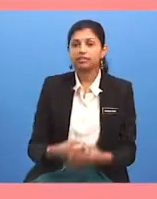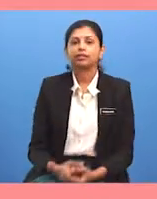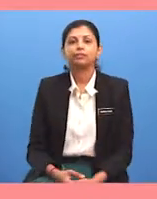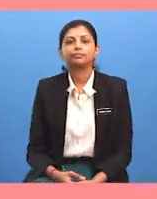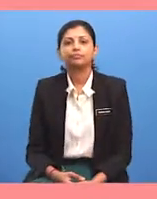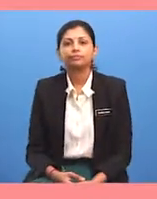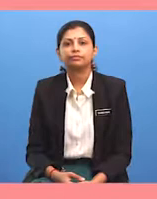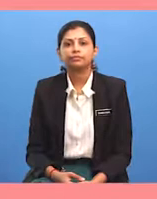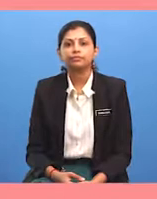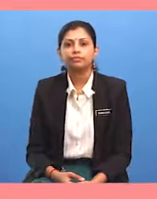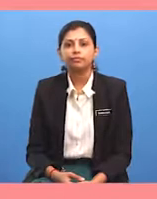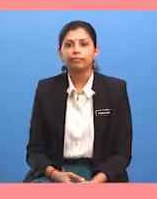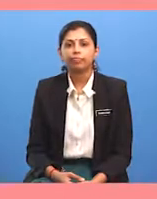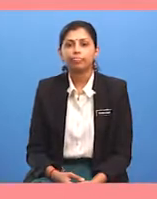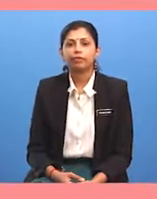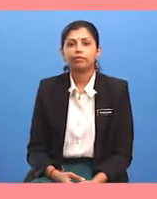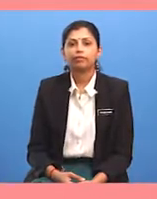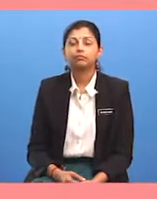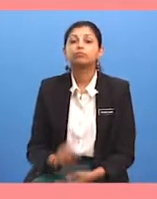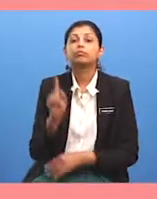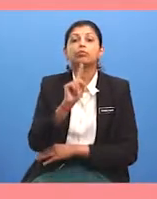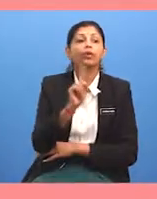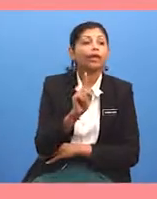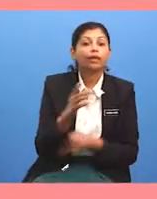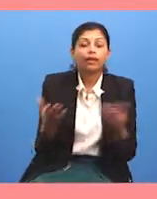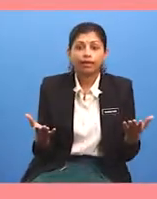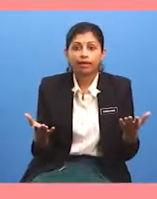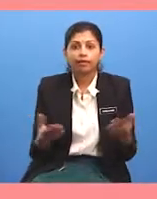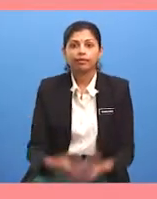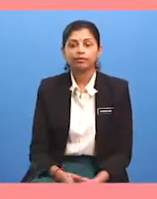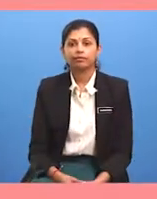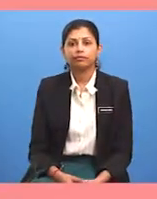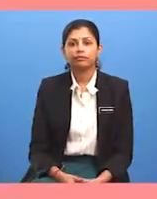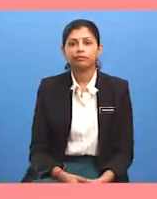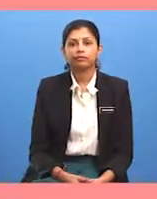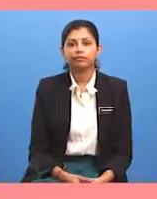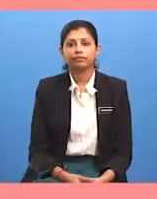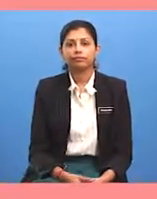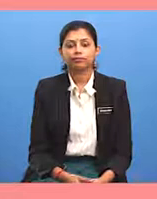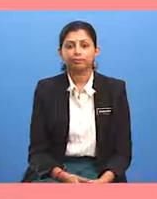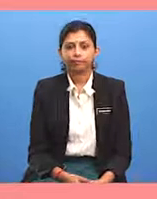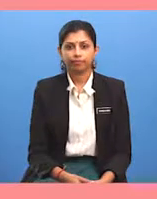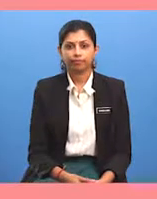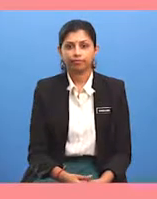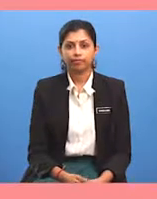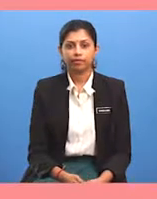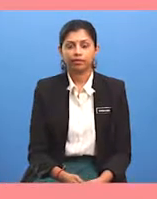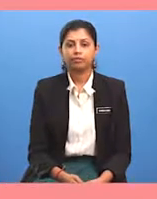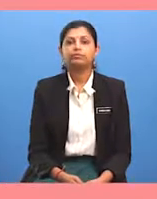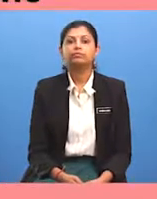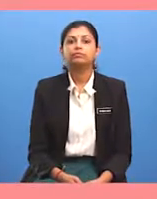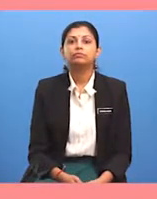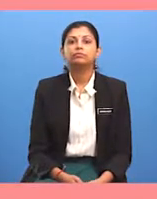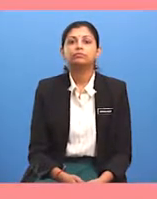passages? Where is, for example, Texas situated?